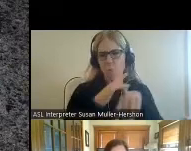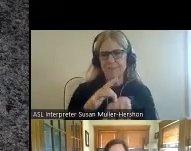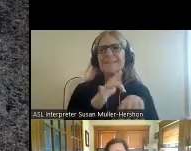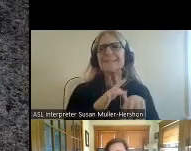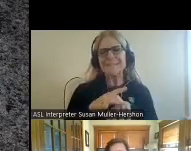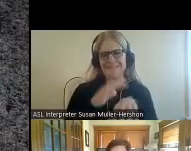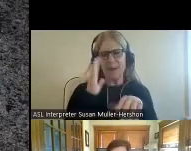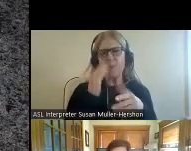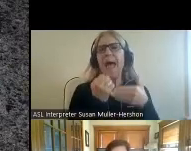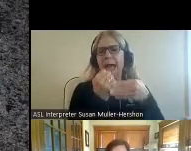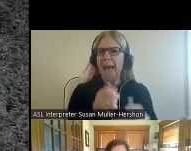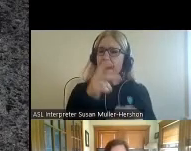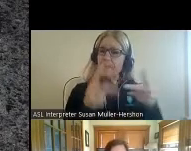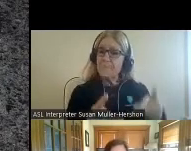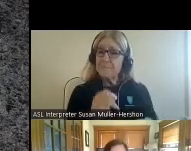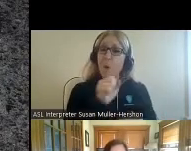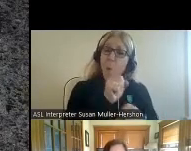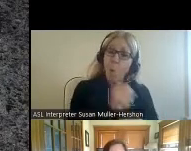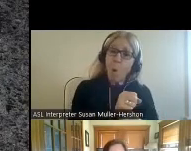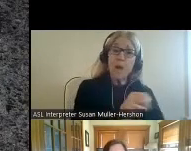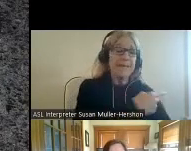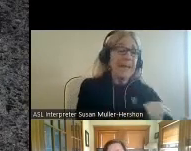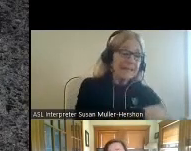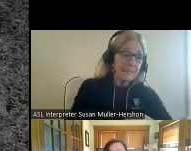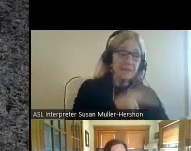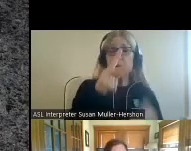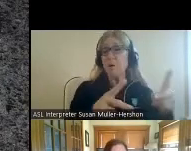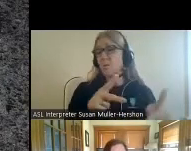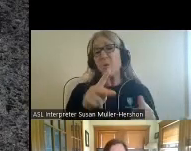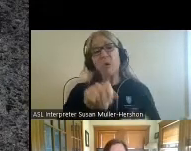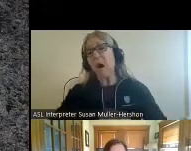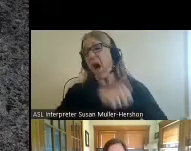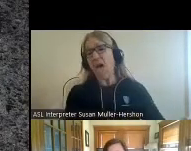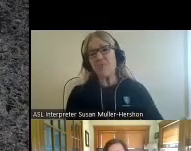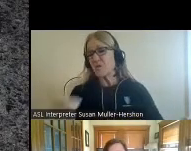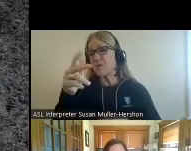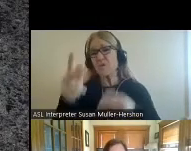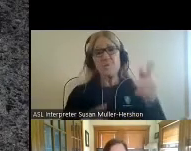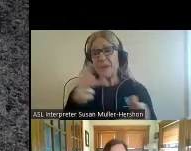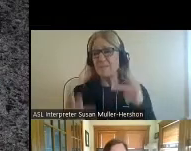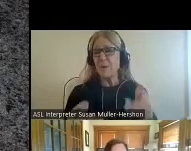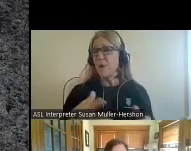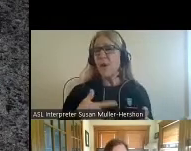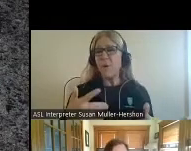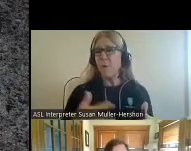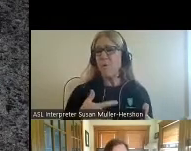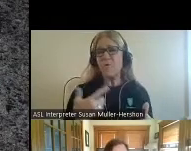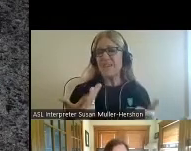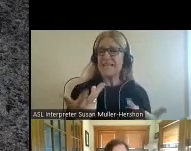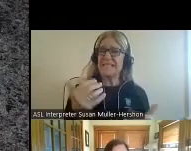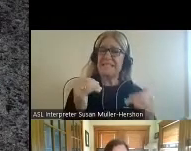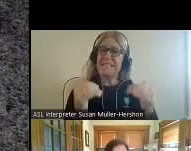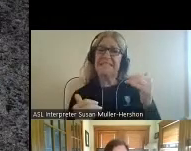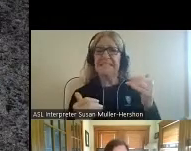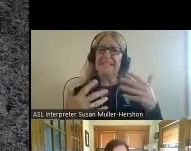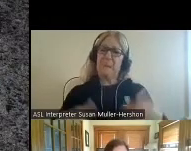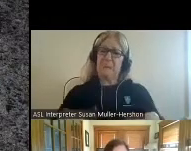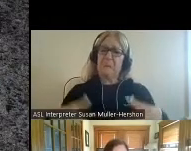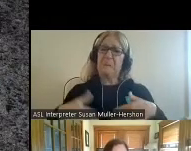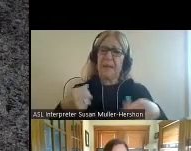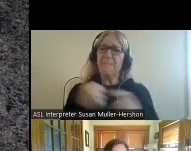to people who are not healthcare workers or maybe other folks who feel disproportionately impacted by the pandemic